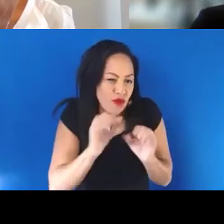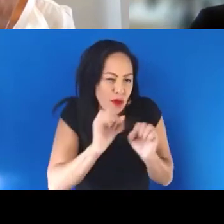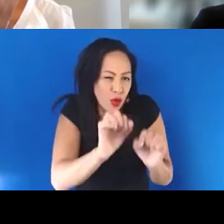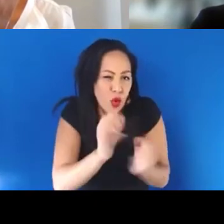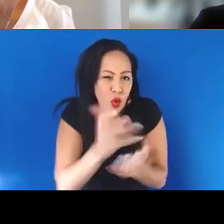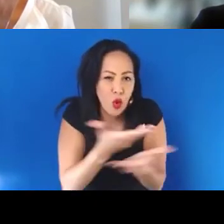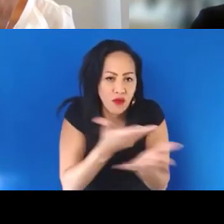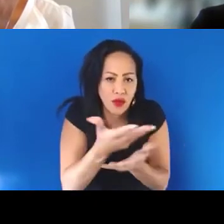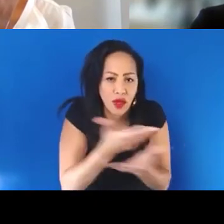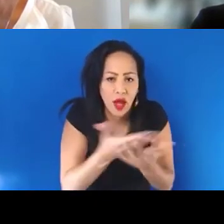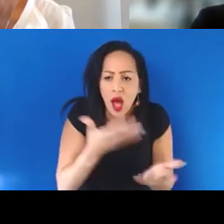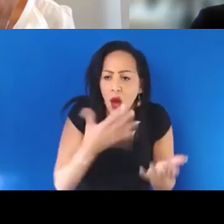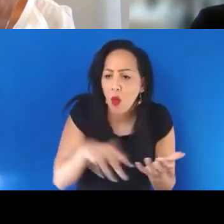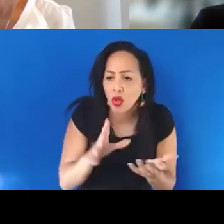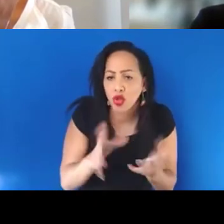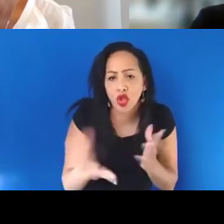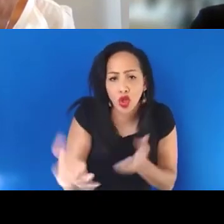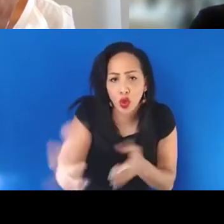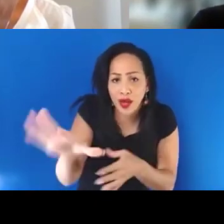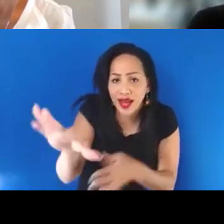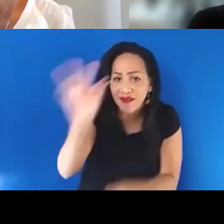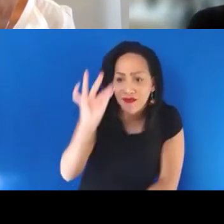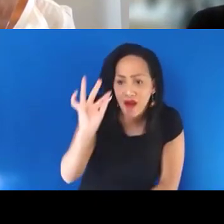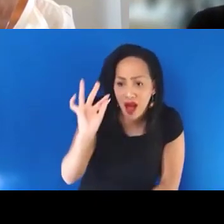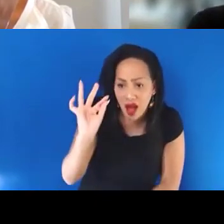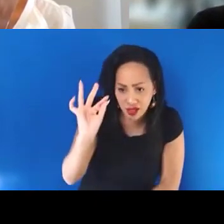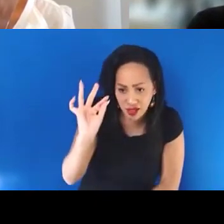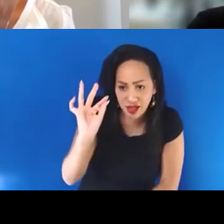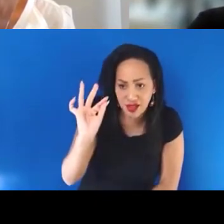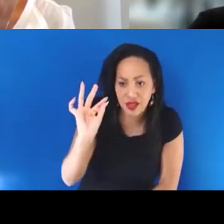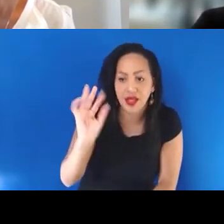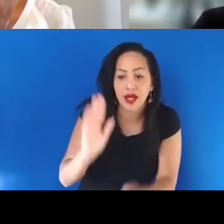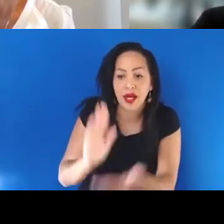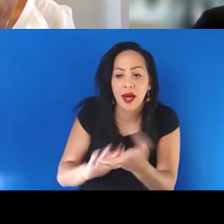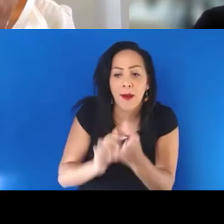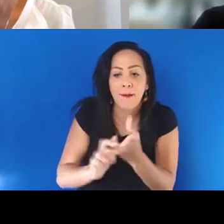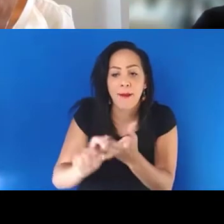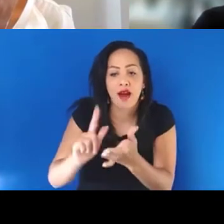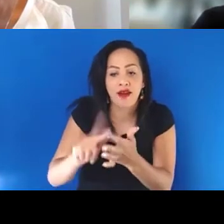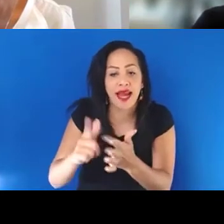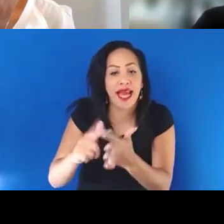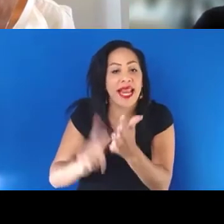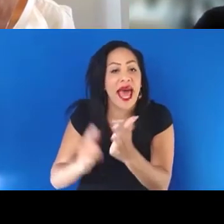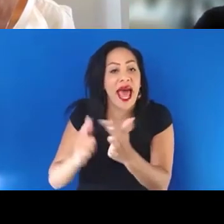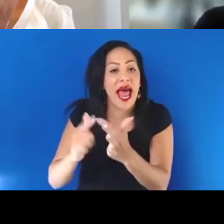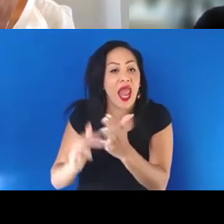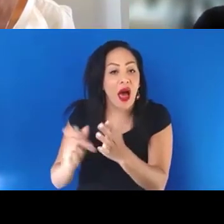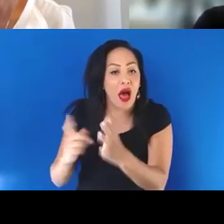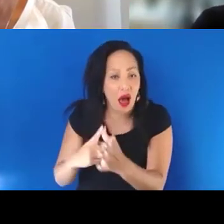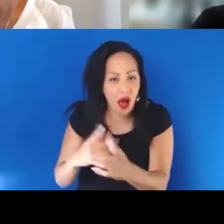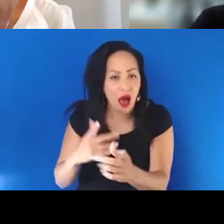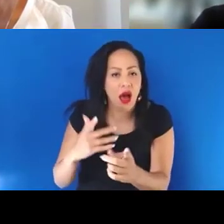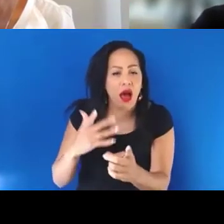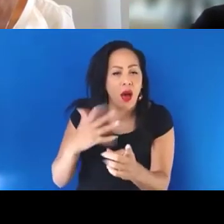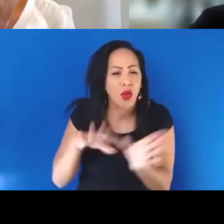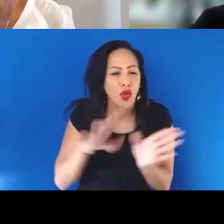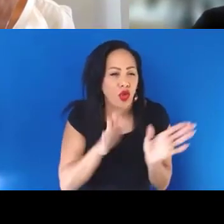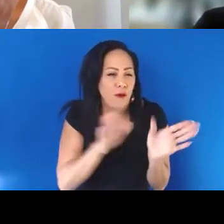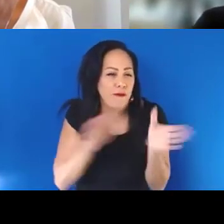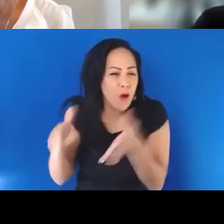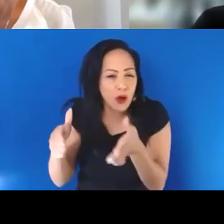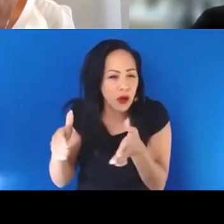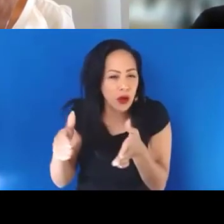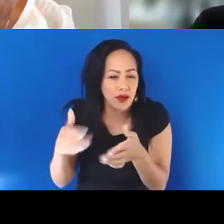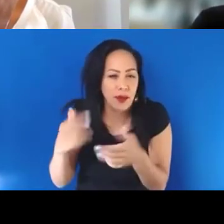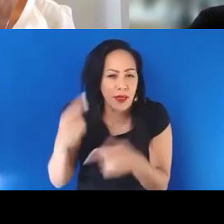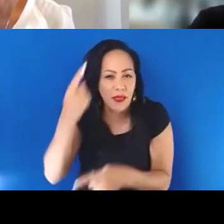Elena, now, and perhaps move a little bit sideways onto the world of international organizations, you know,